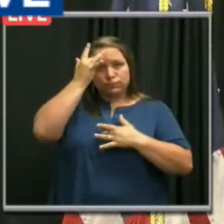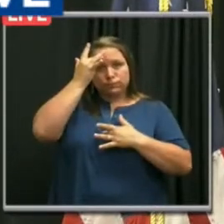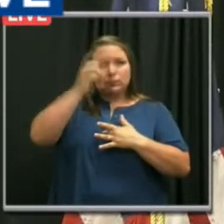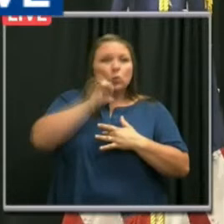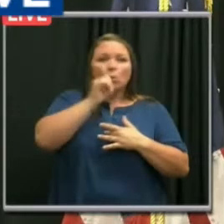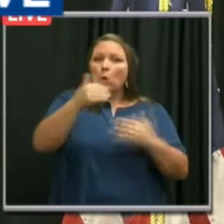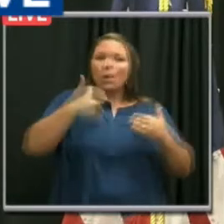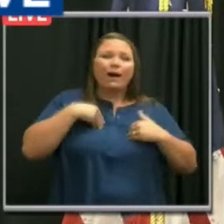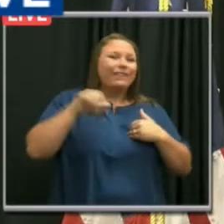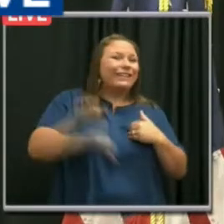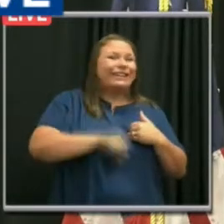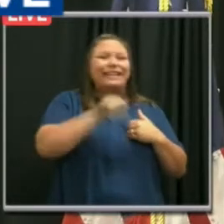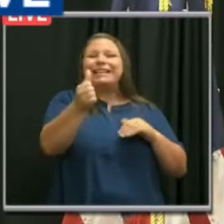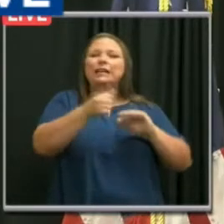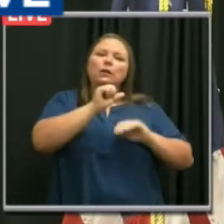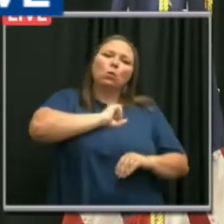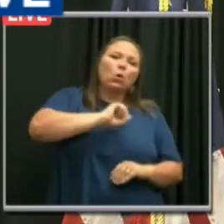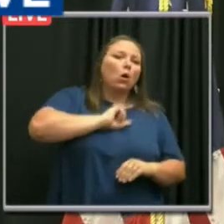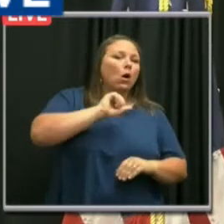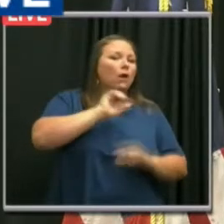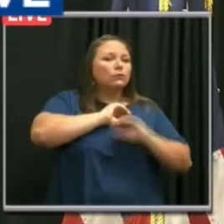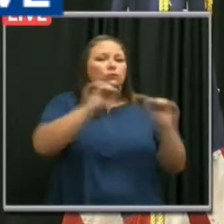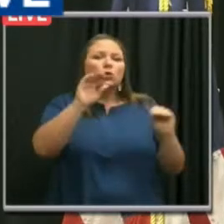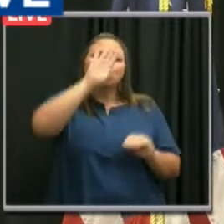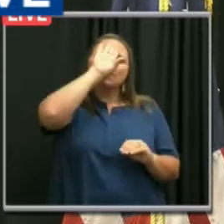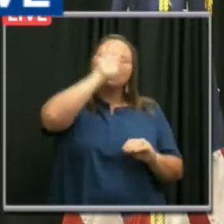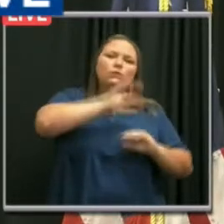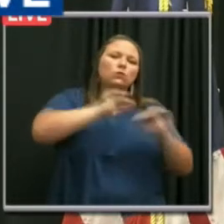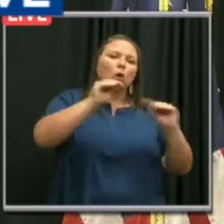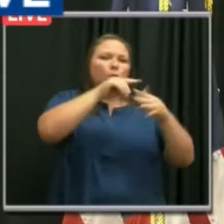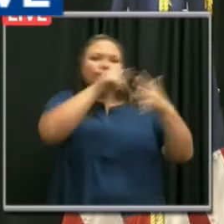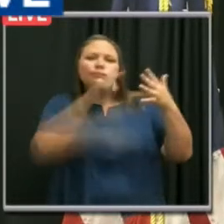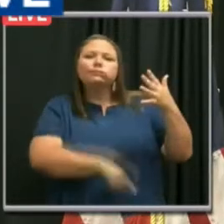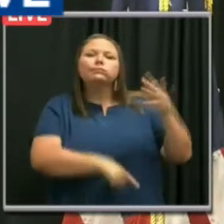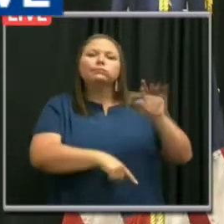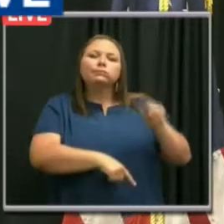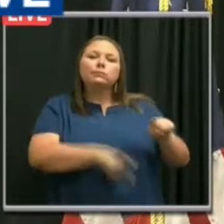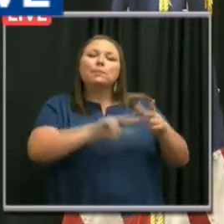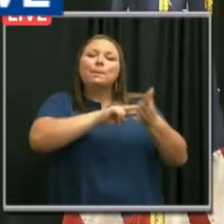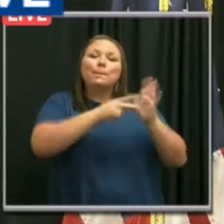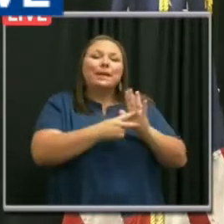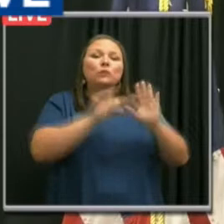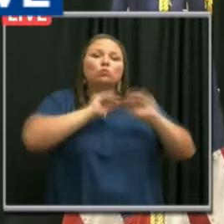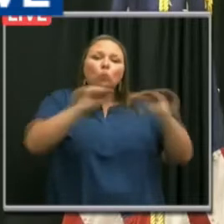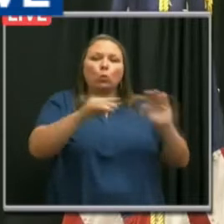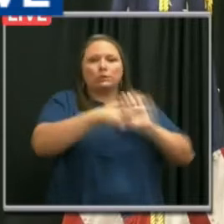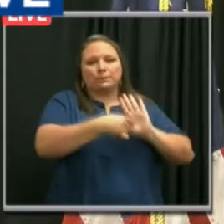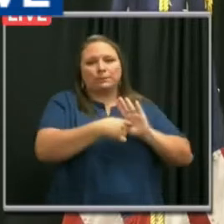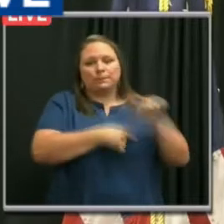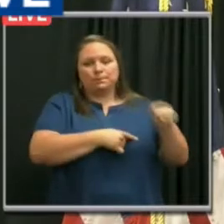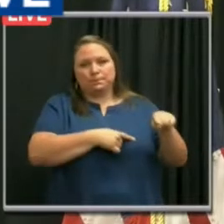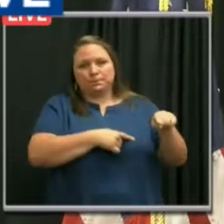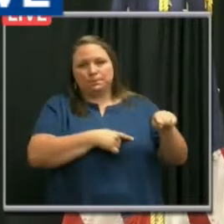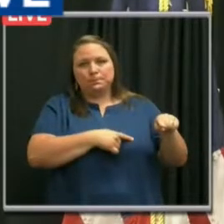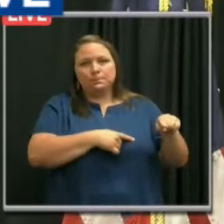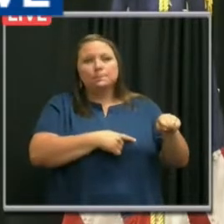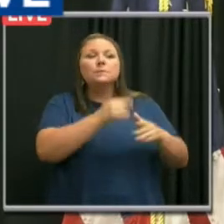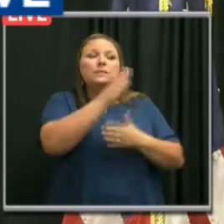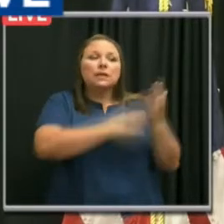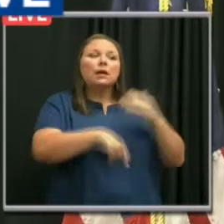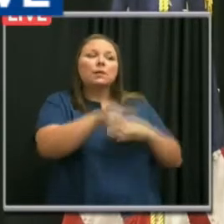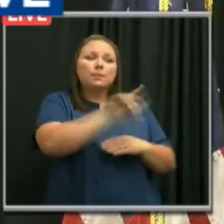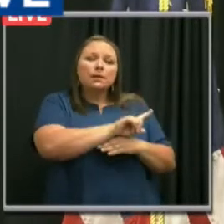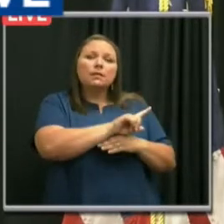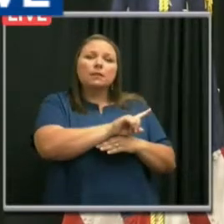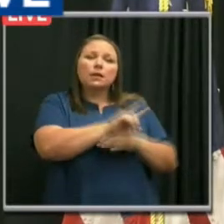do not develop symptoms at all during the course of their infection. They are truly asymptomatic. Some of these cases